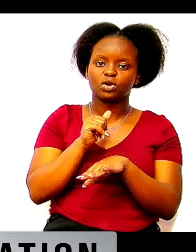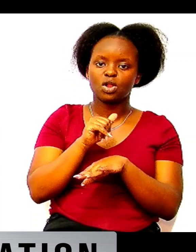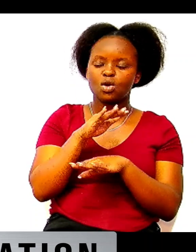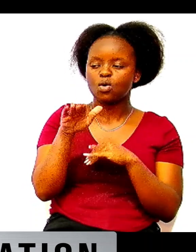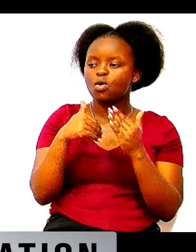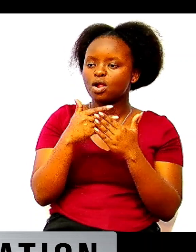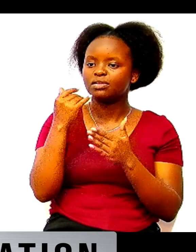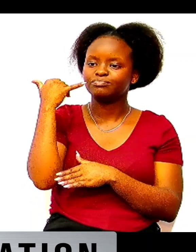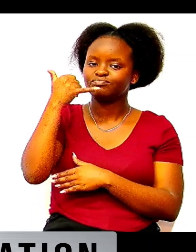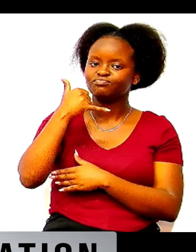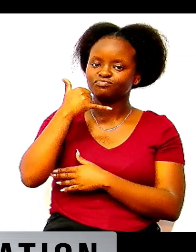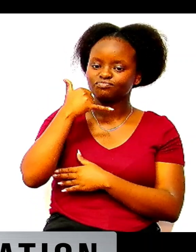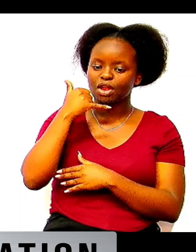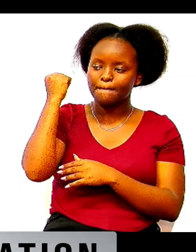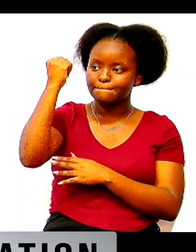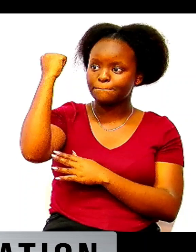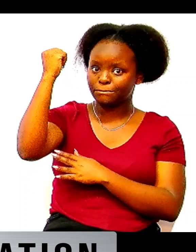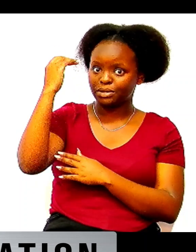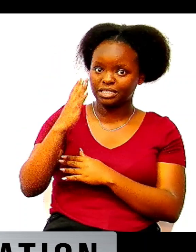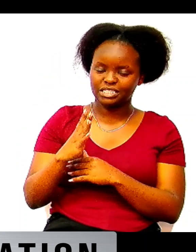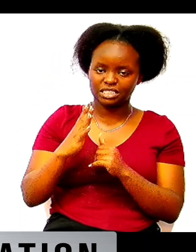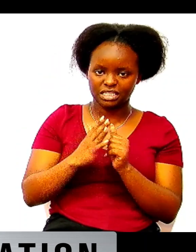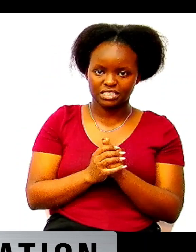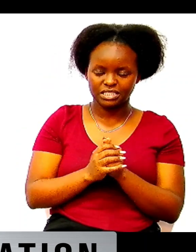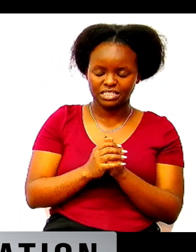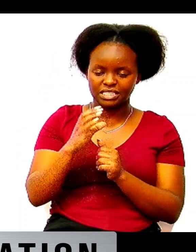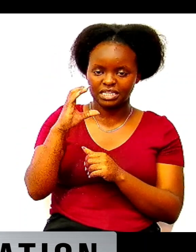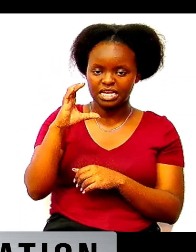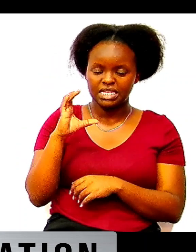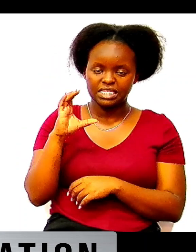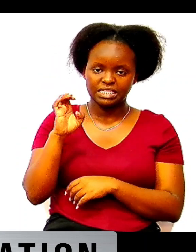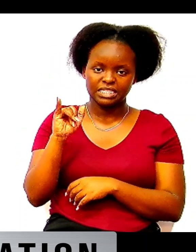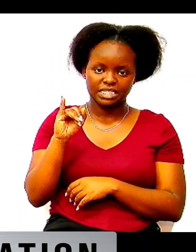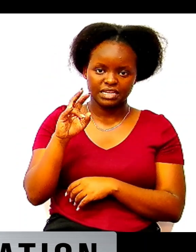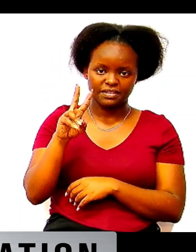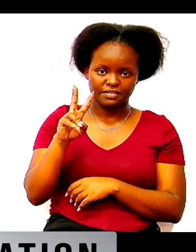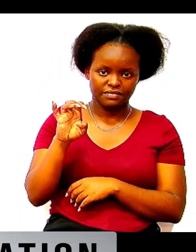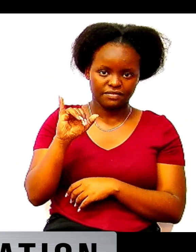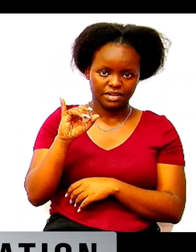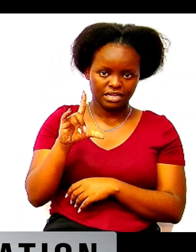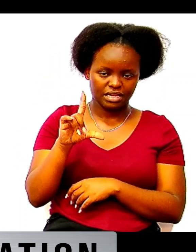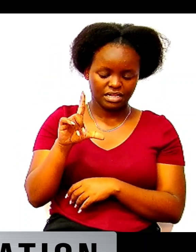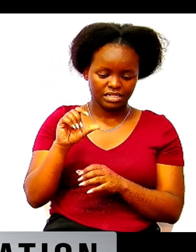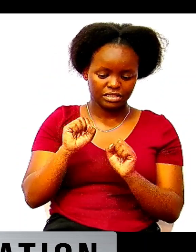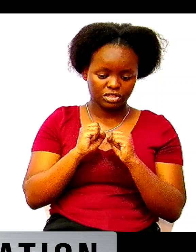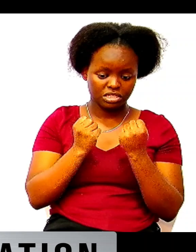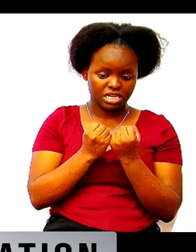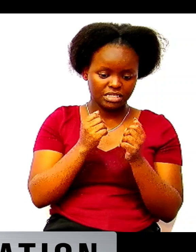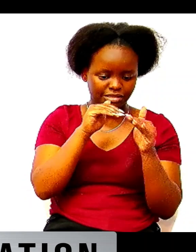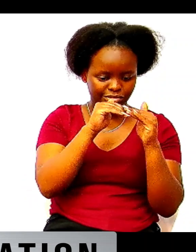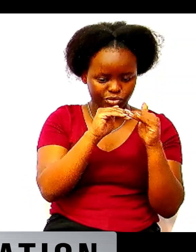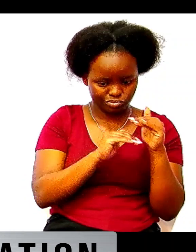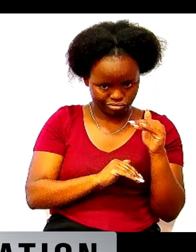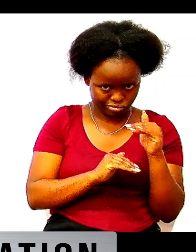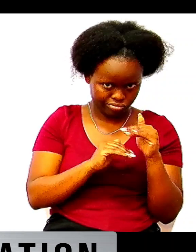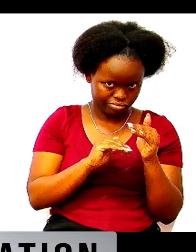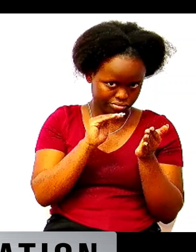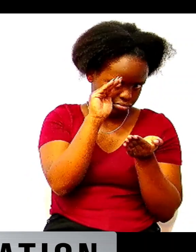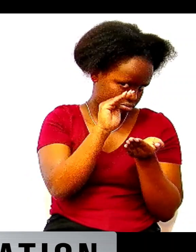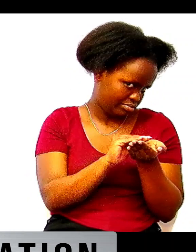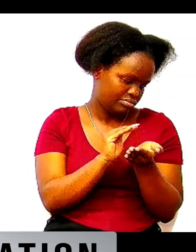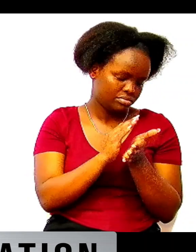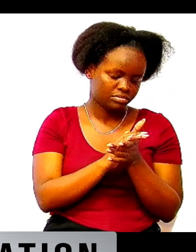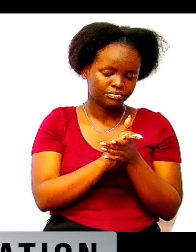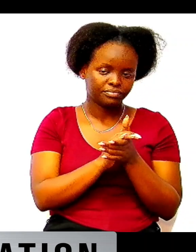politicians in both countries. I want to call on all civil societies in both countries to tone down. Yes. The issue that you're seeing when